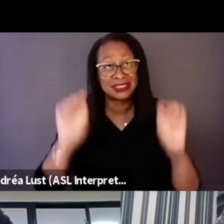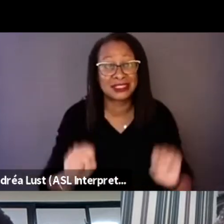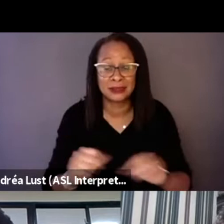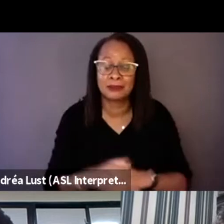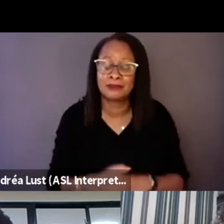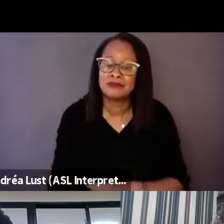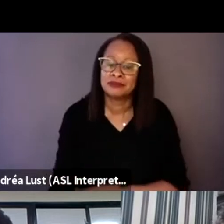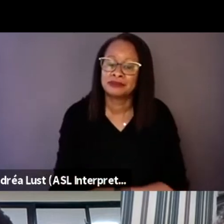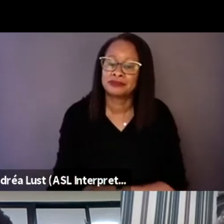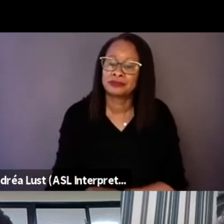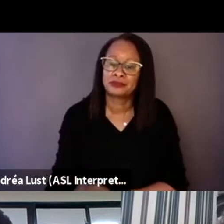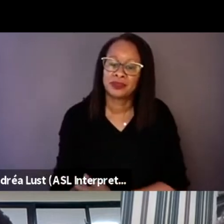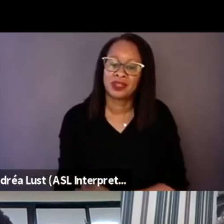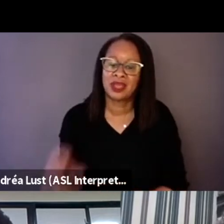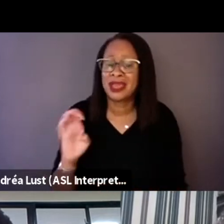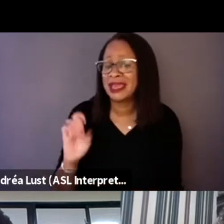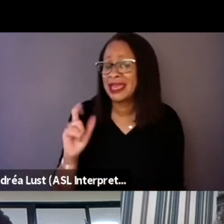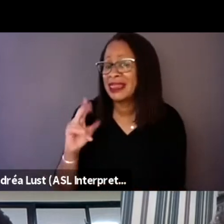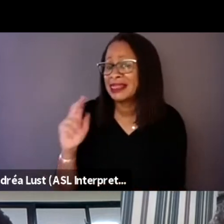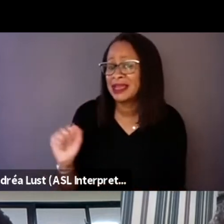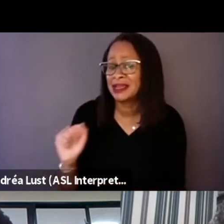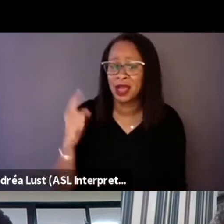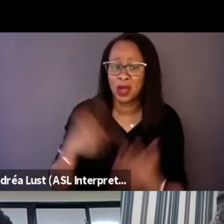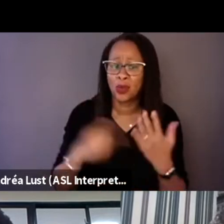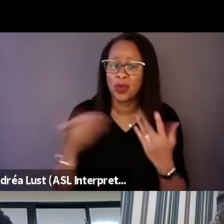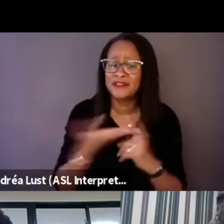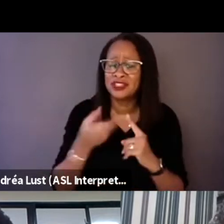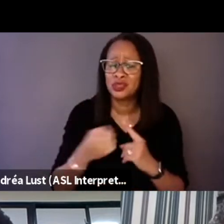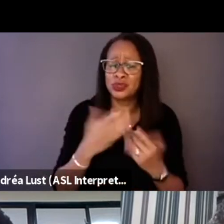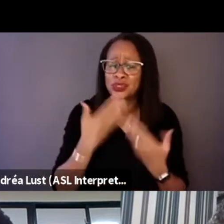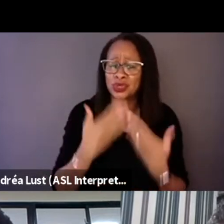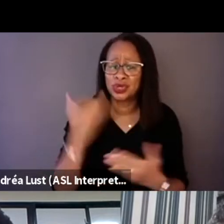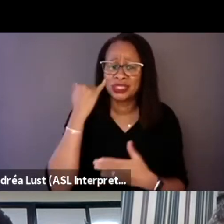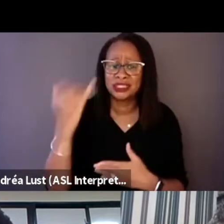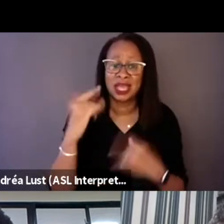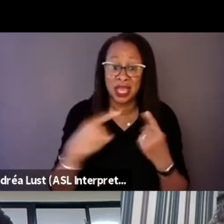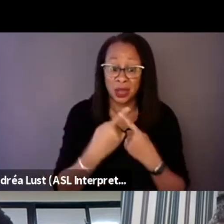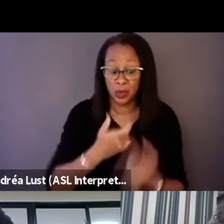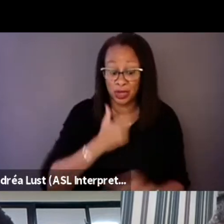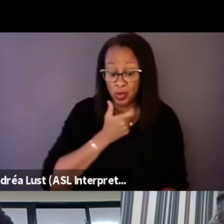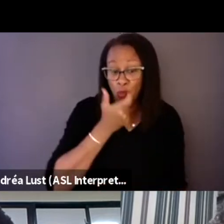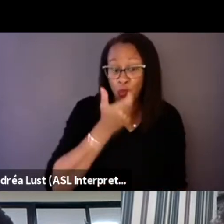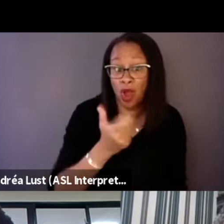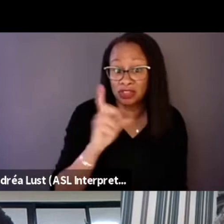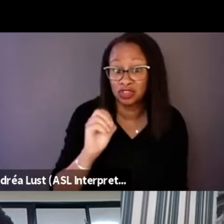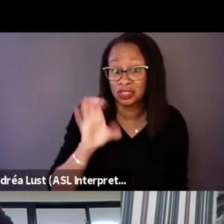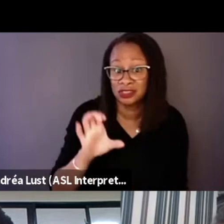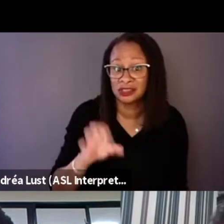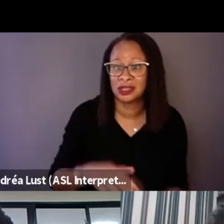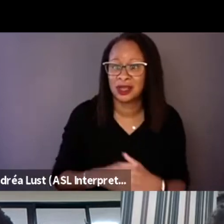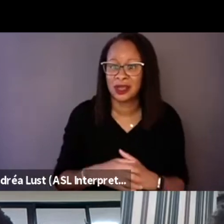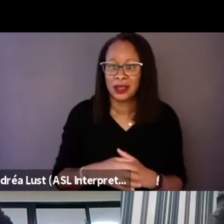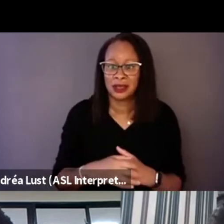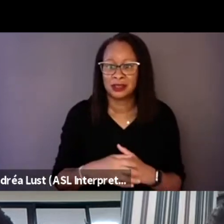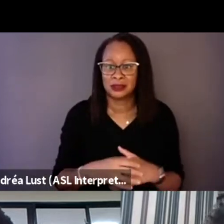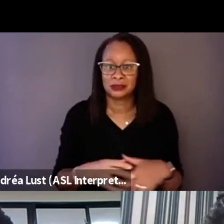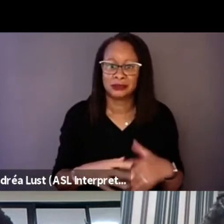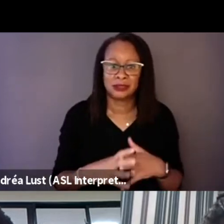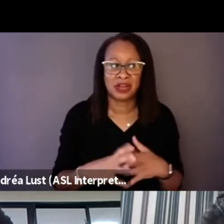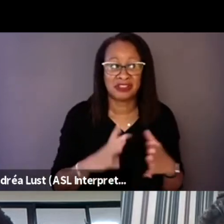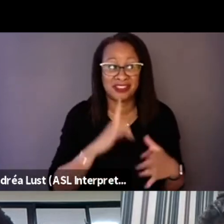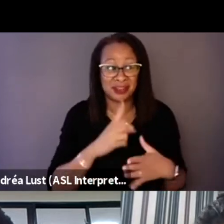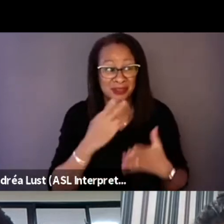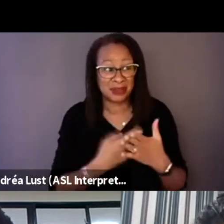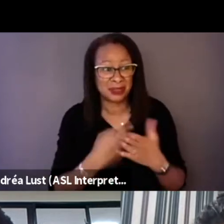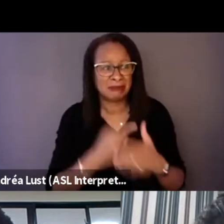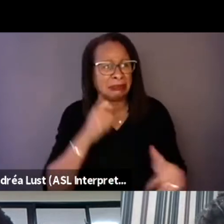Elena, like what convinced you that this was a good idea? And when you watch the documentary, are there days of footage that you're like, oh man, I really